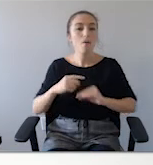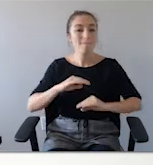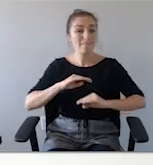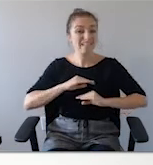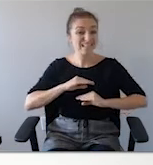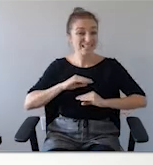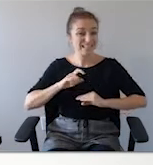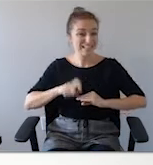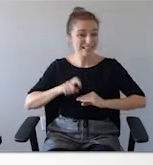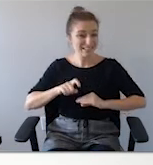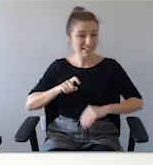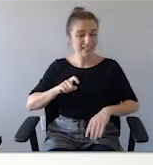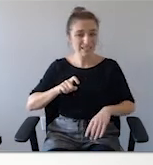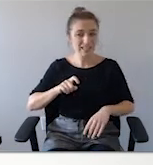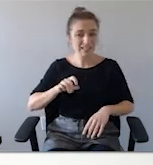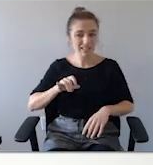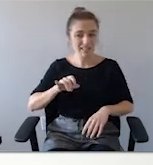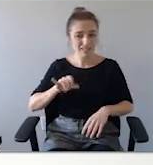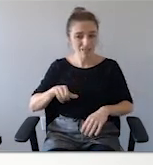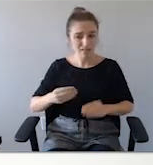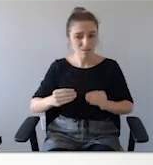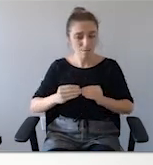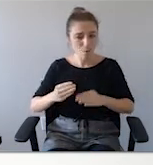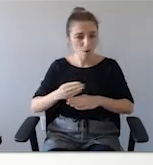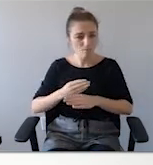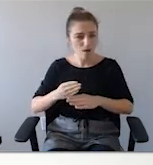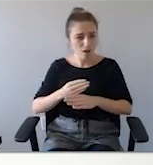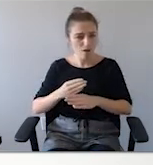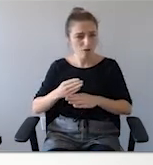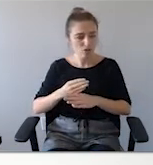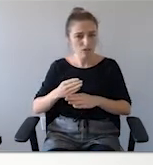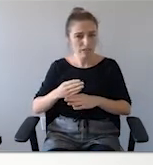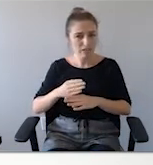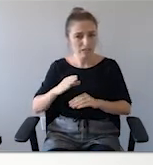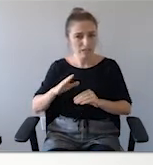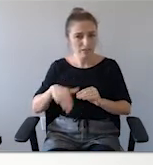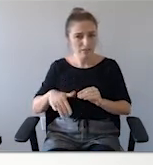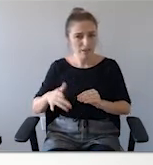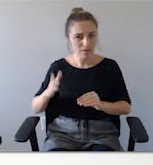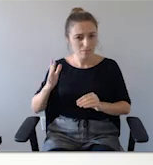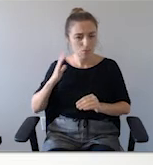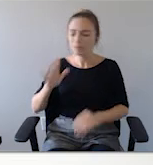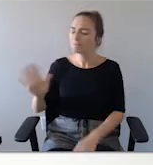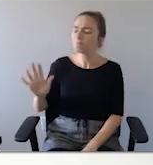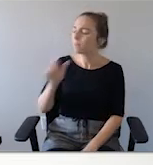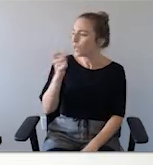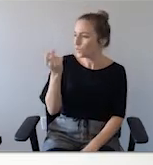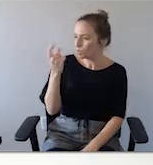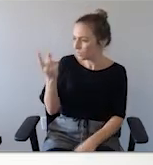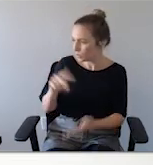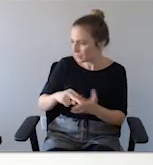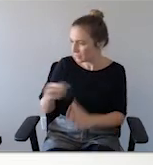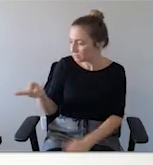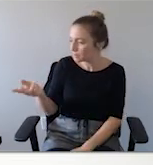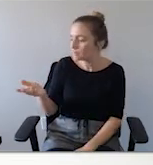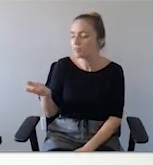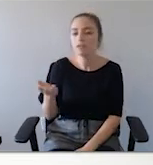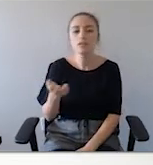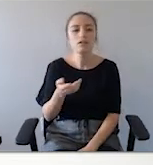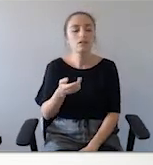monitored status because we don't want them missing their classroom time? I'm not following what you're. So like,